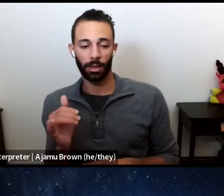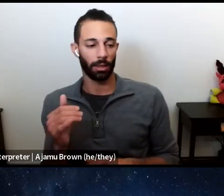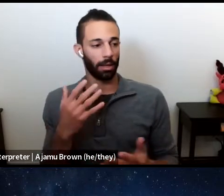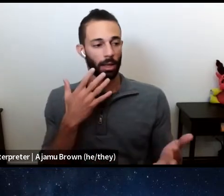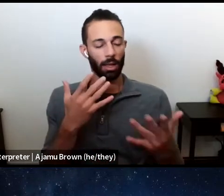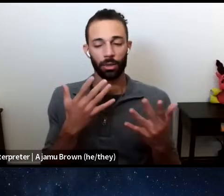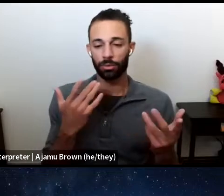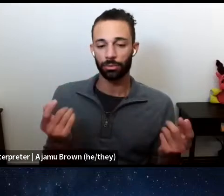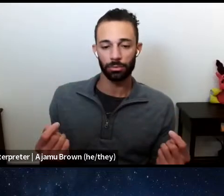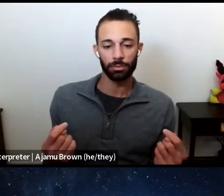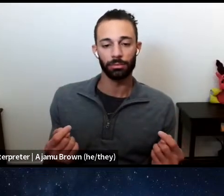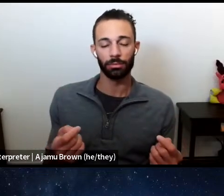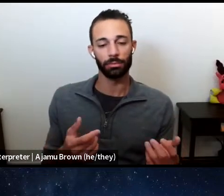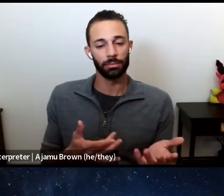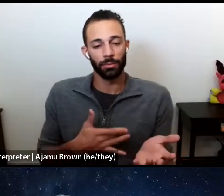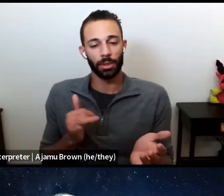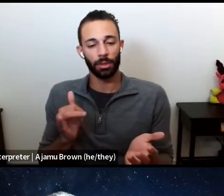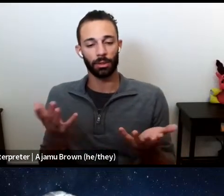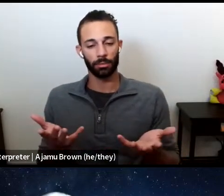Um,